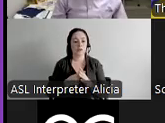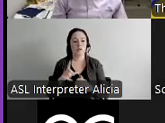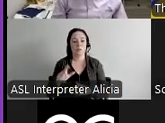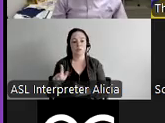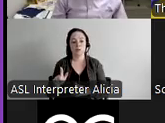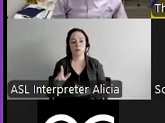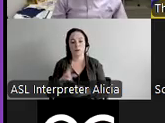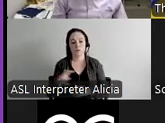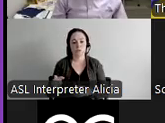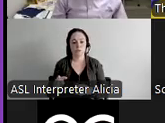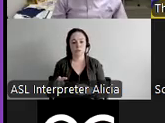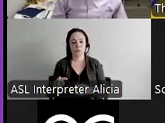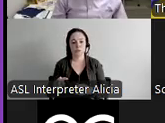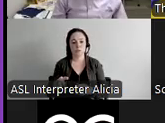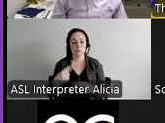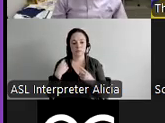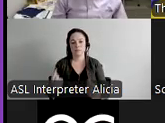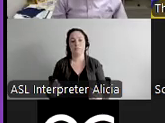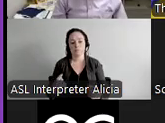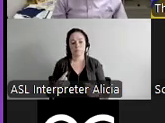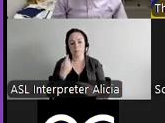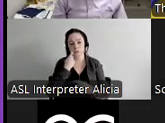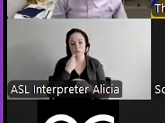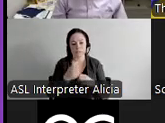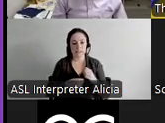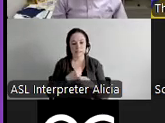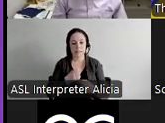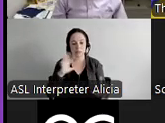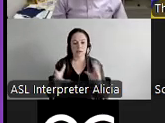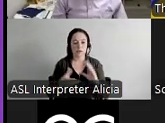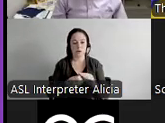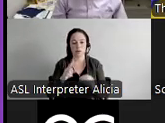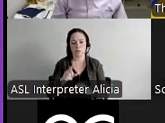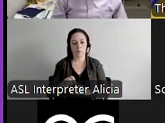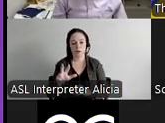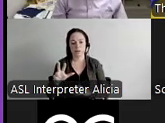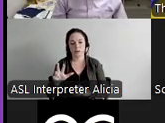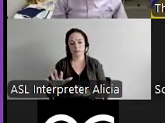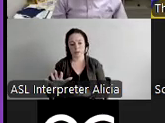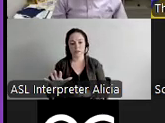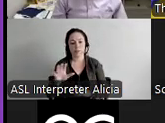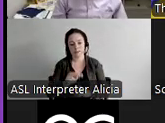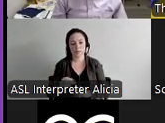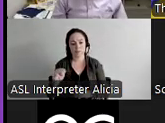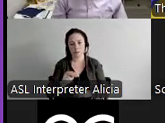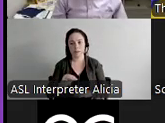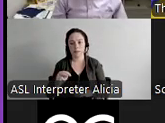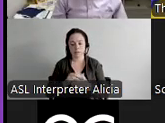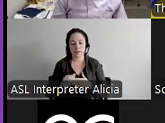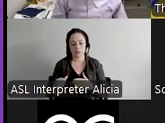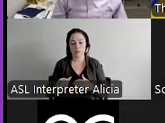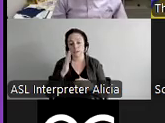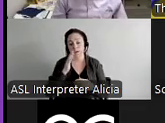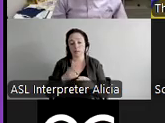21-22 up till this last fiscal year, we had a total of $1.351 million. And I'm going to briefly